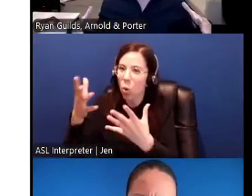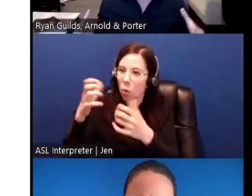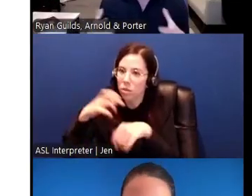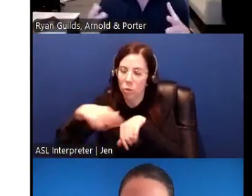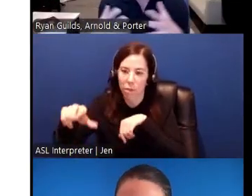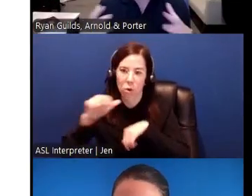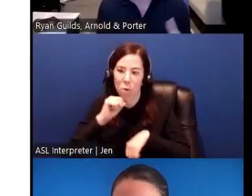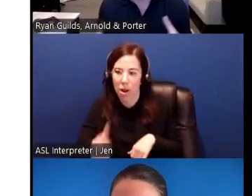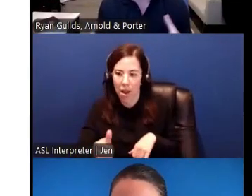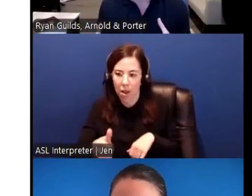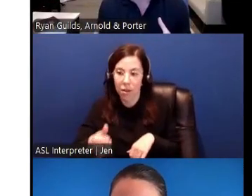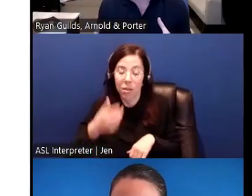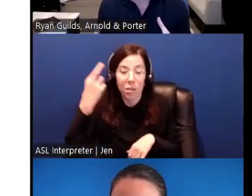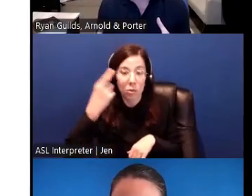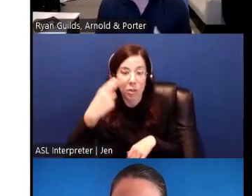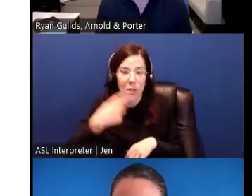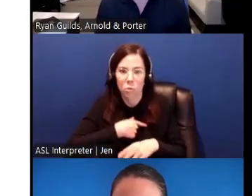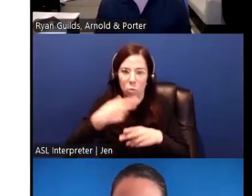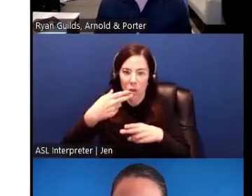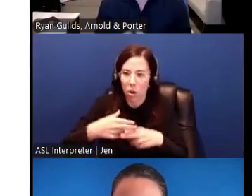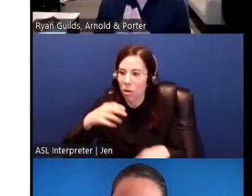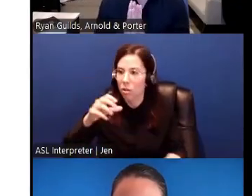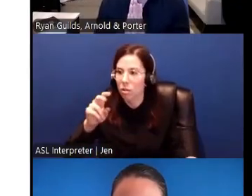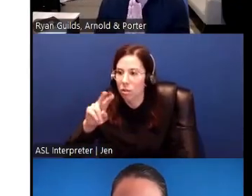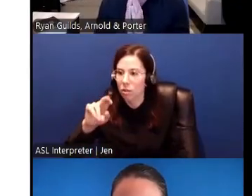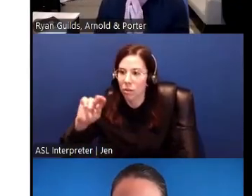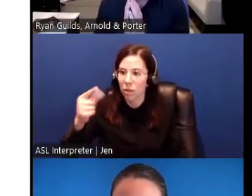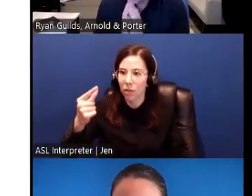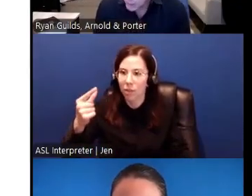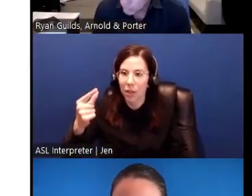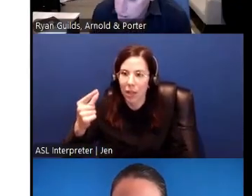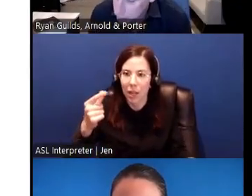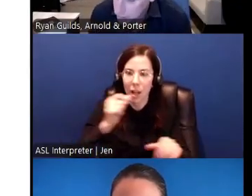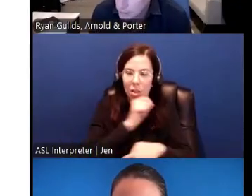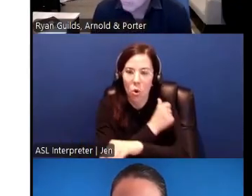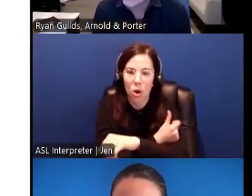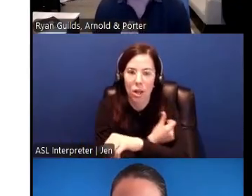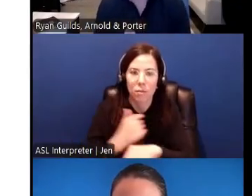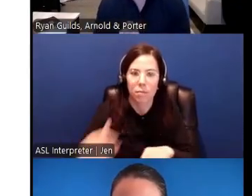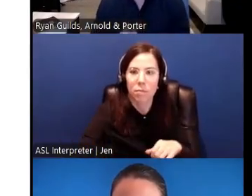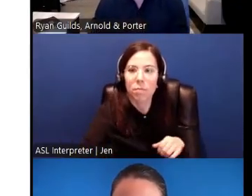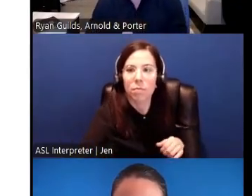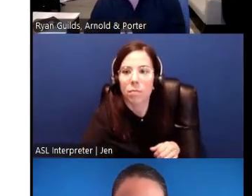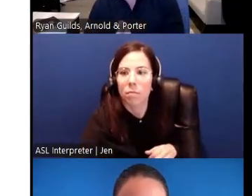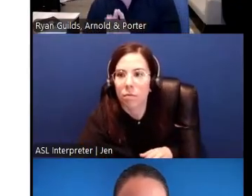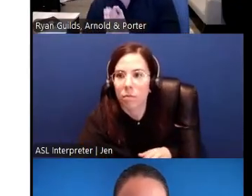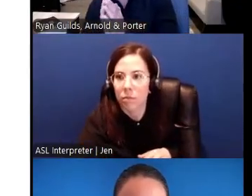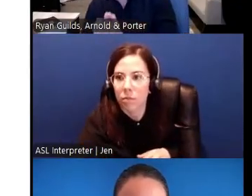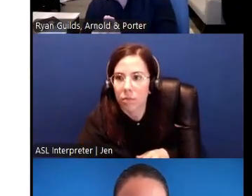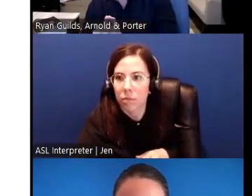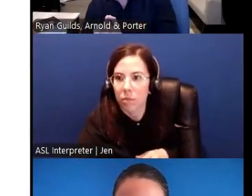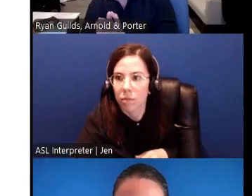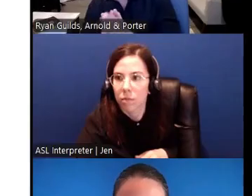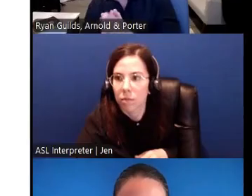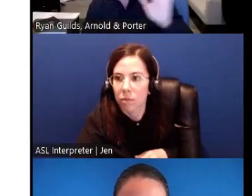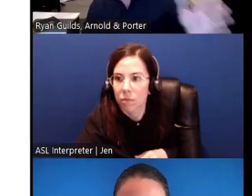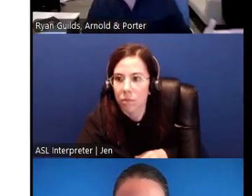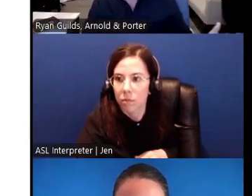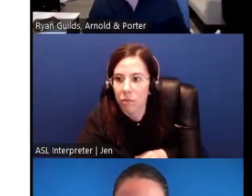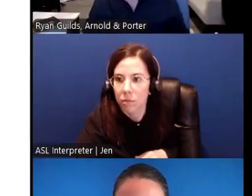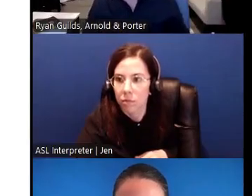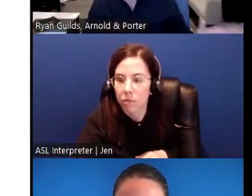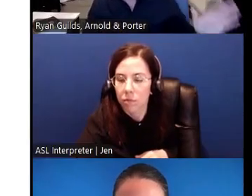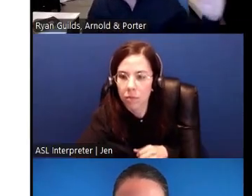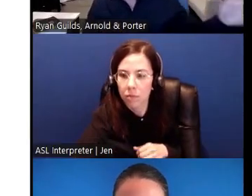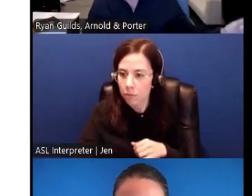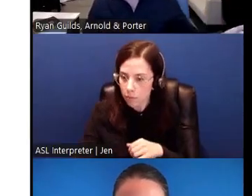the reason it was called the convening authority was because there are, generally speaking, no standing courts in the military. You cannot just